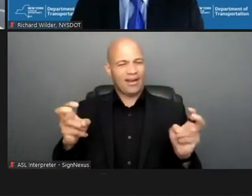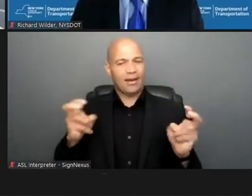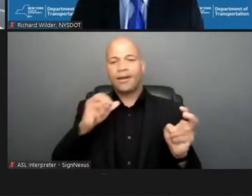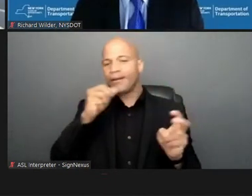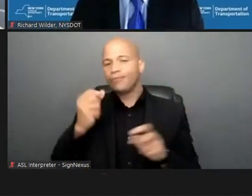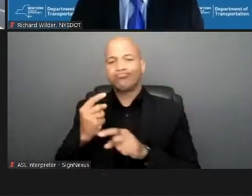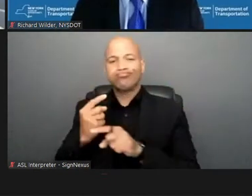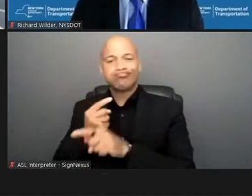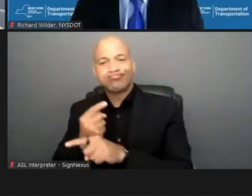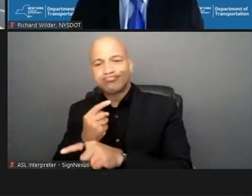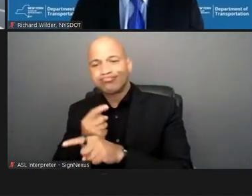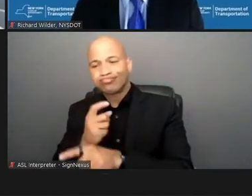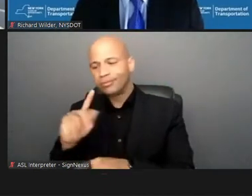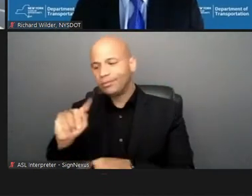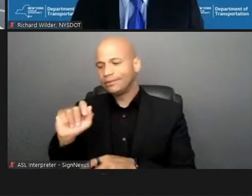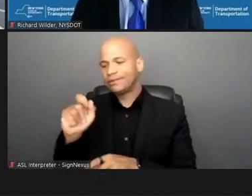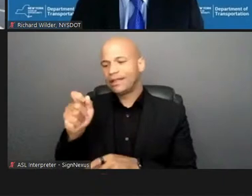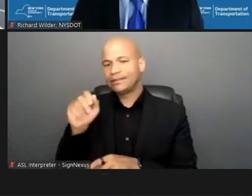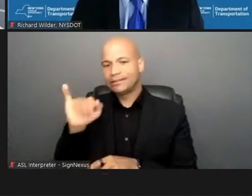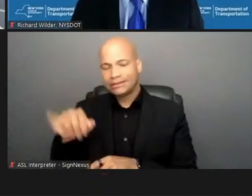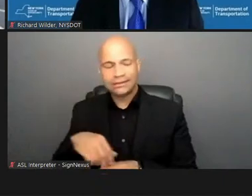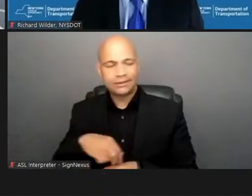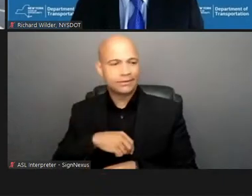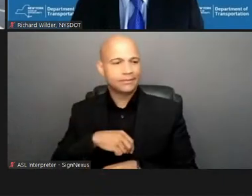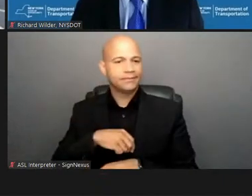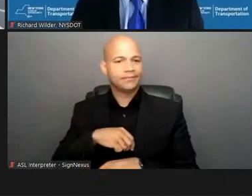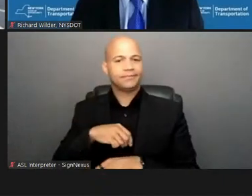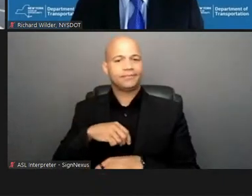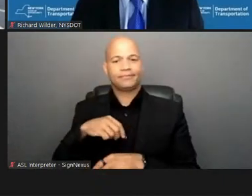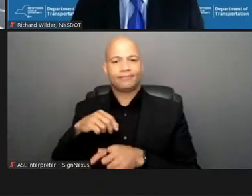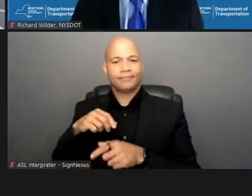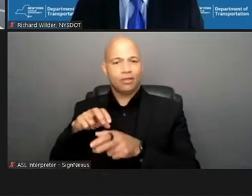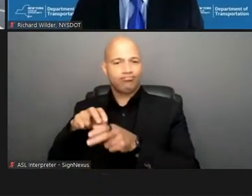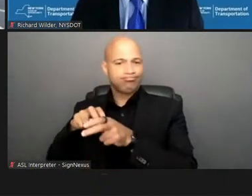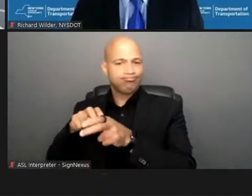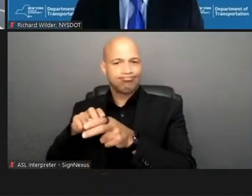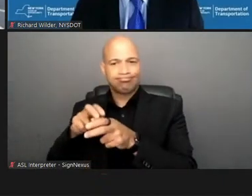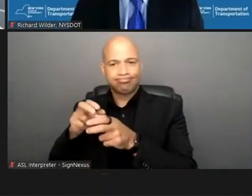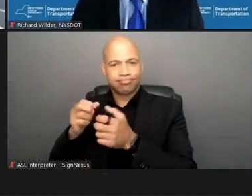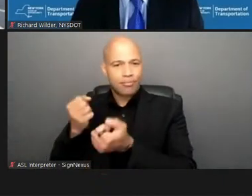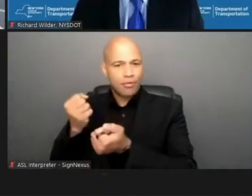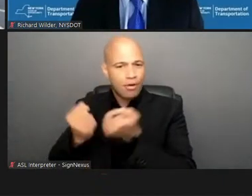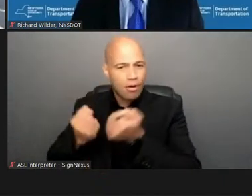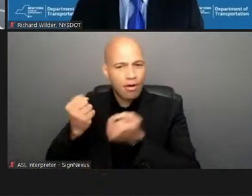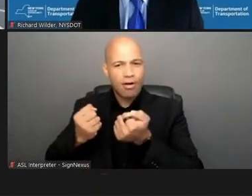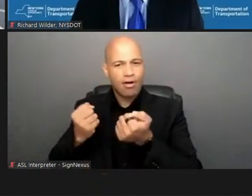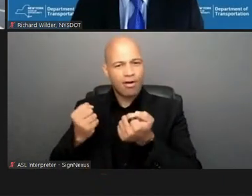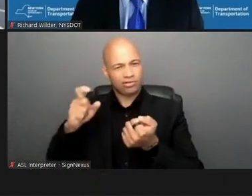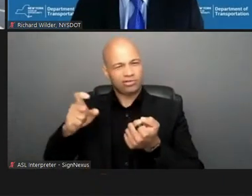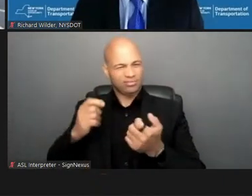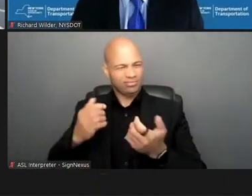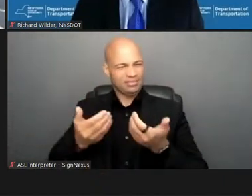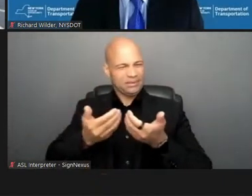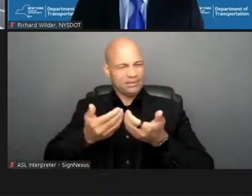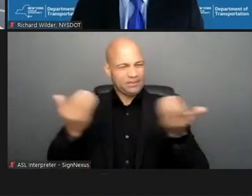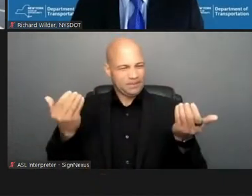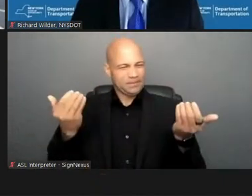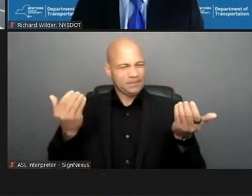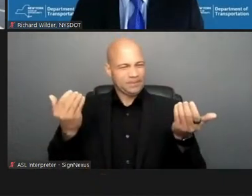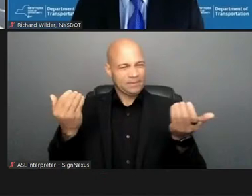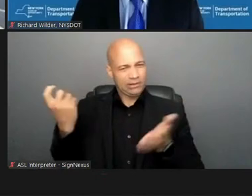and taxis uh so I think that the SUV is actually should get